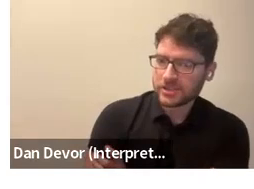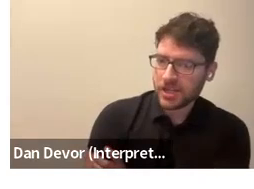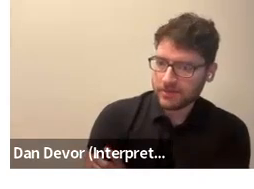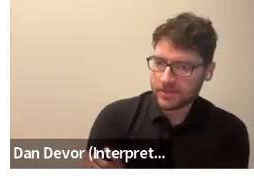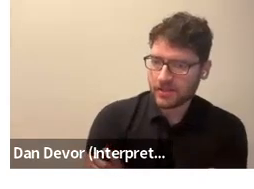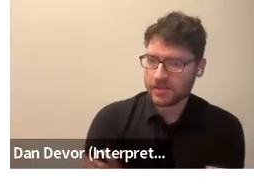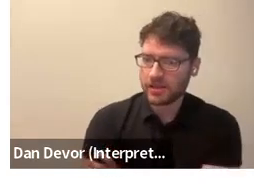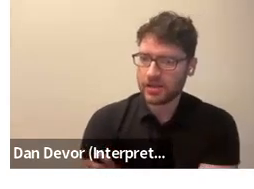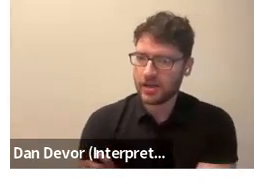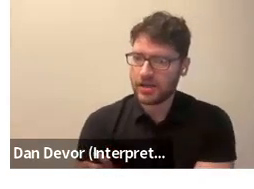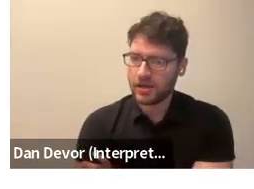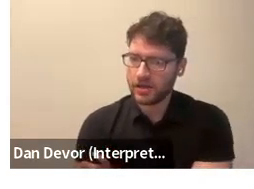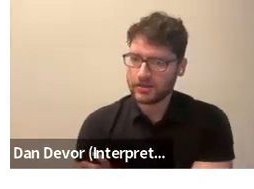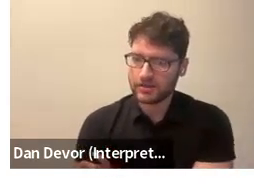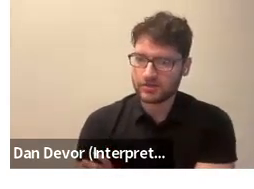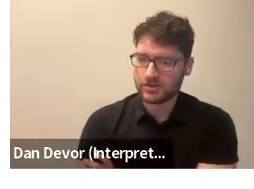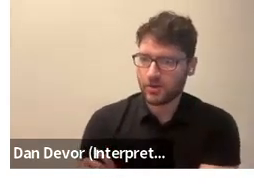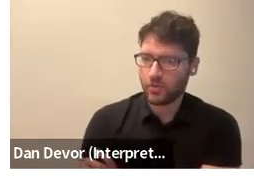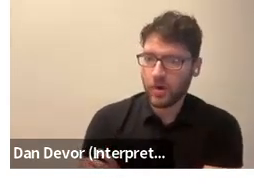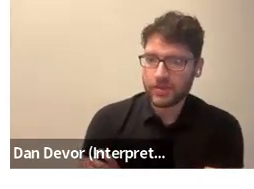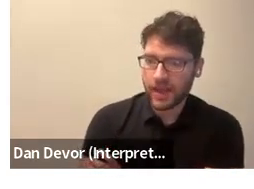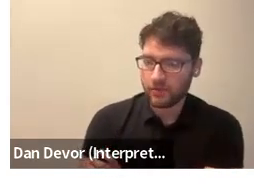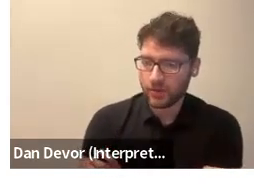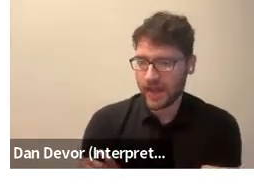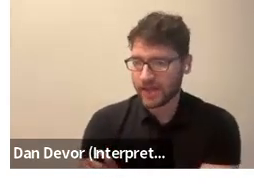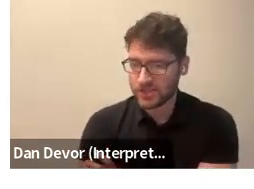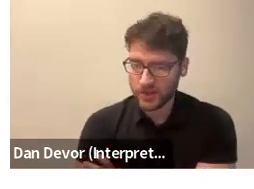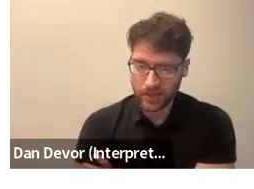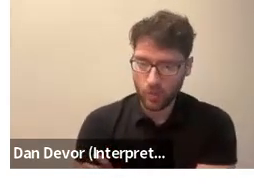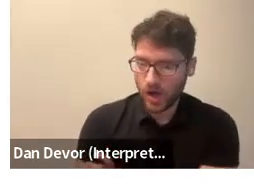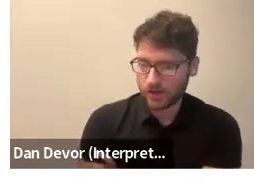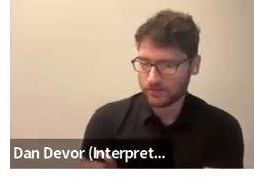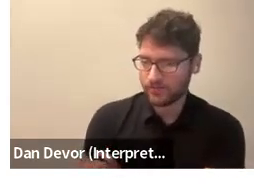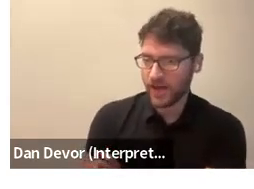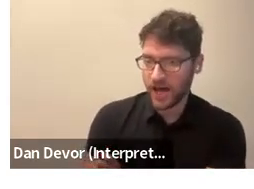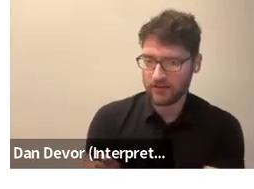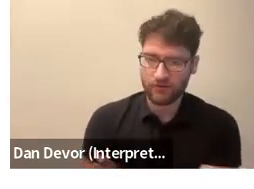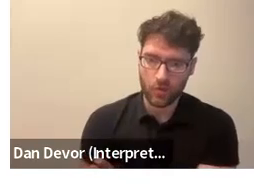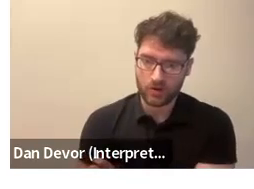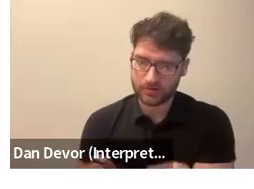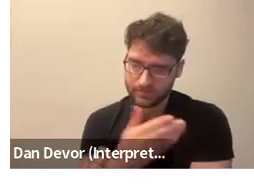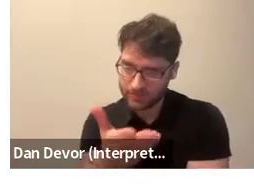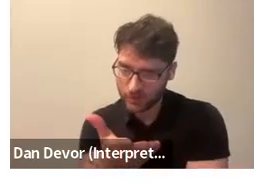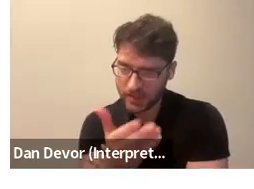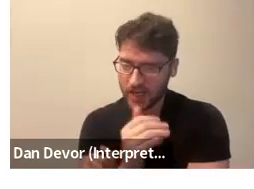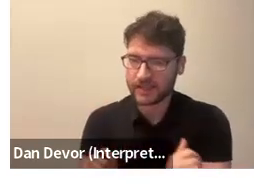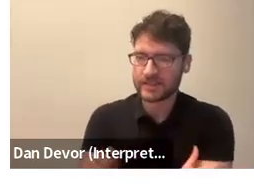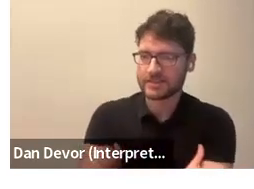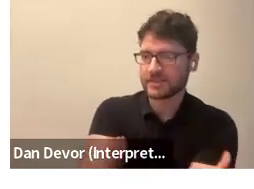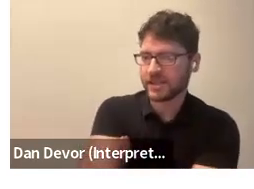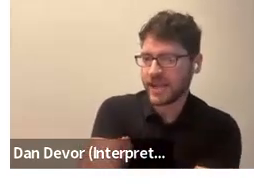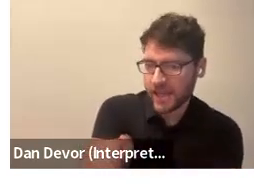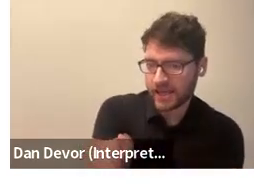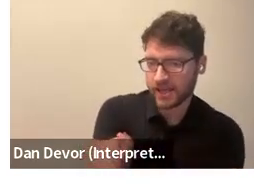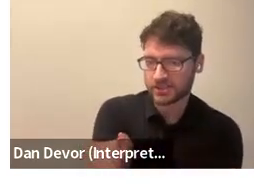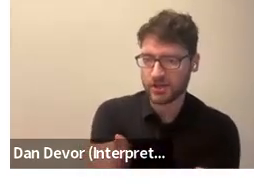Now, hand shapes is what the hand is doing, like 1, 5, 4, looks kind of like